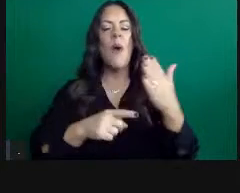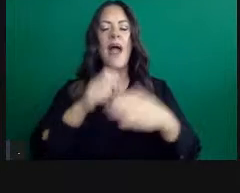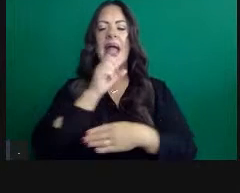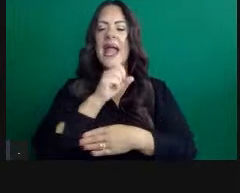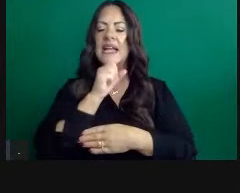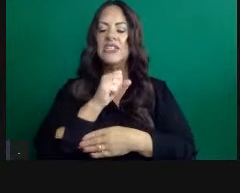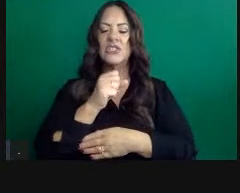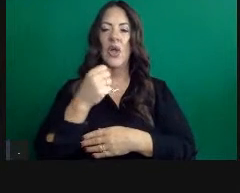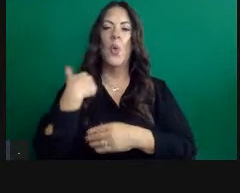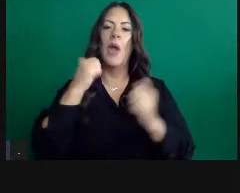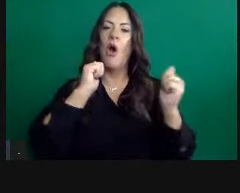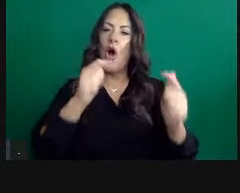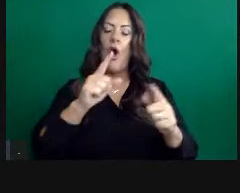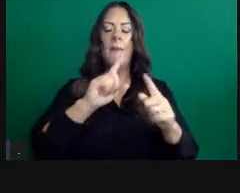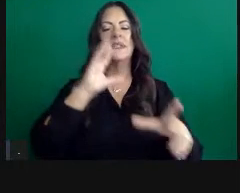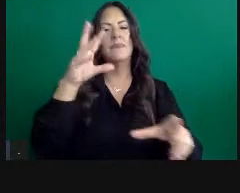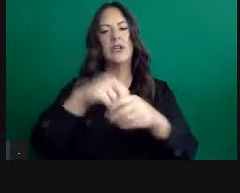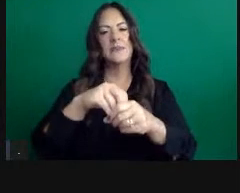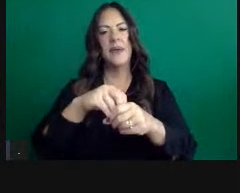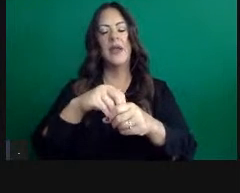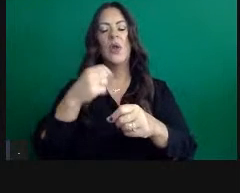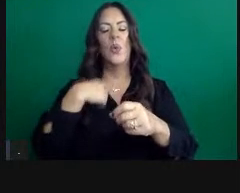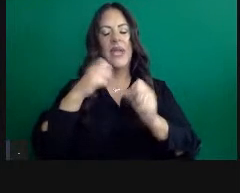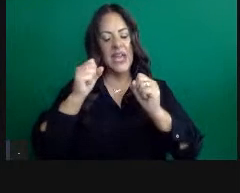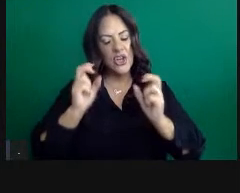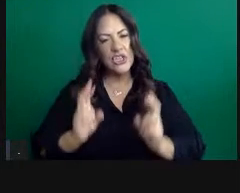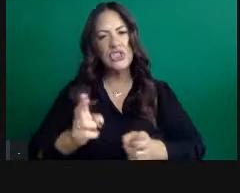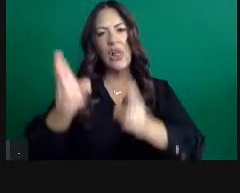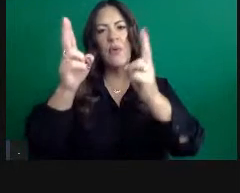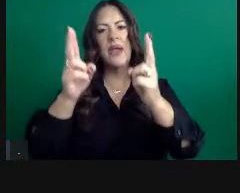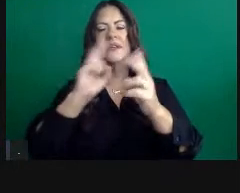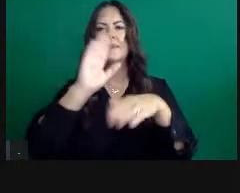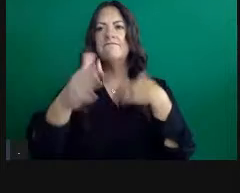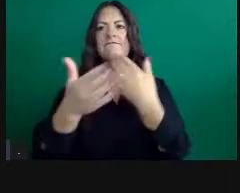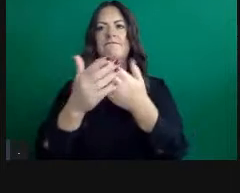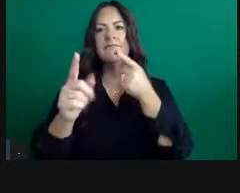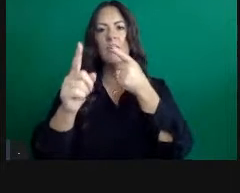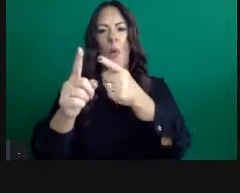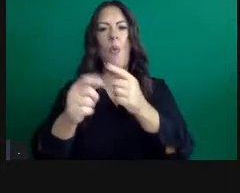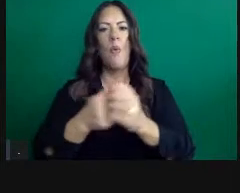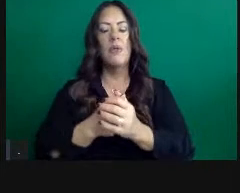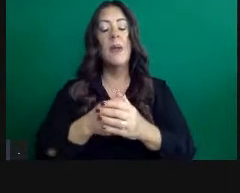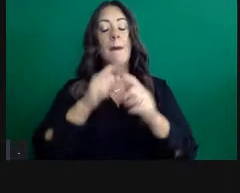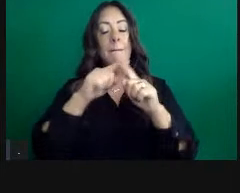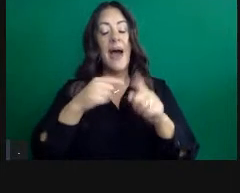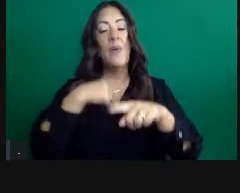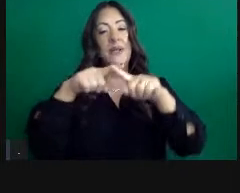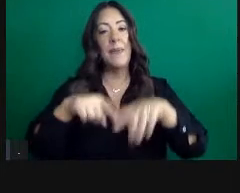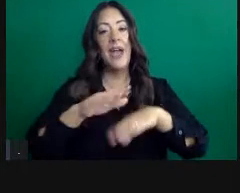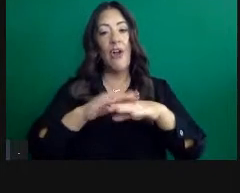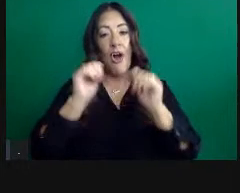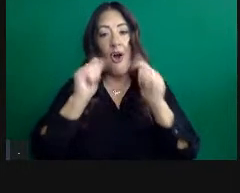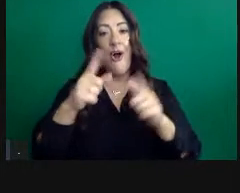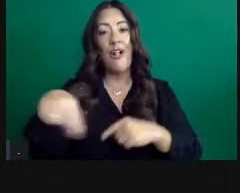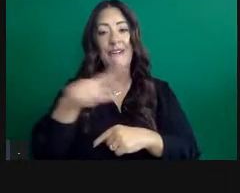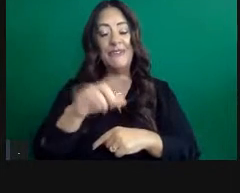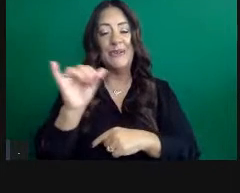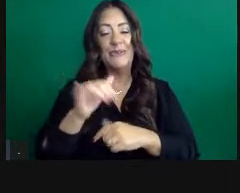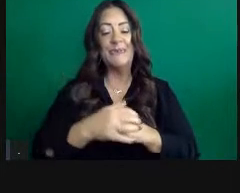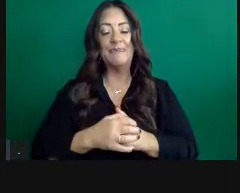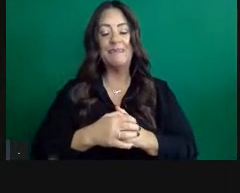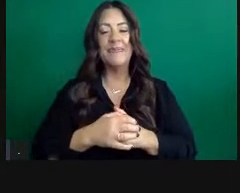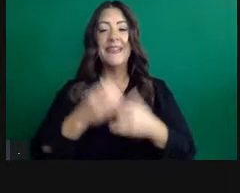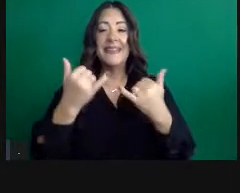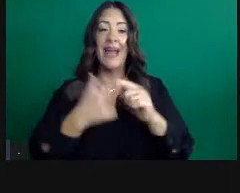that we must accelerate to get there, that it's going to take each and every one of us to do that. So with that, I'm going to turn it over